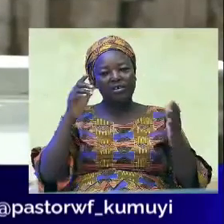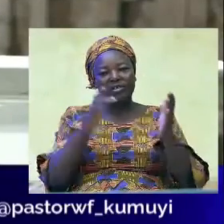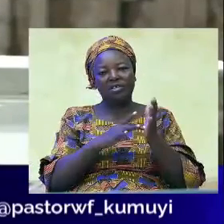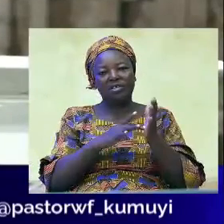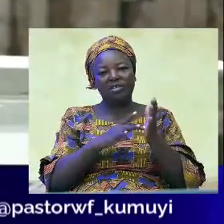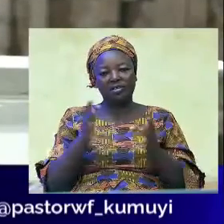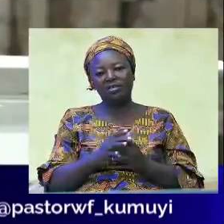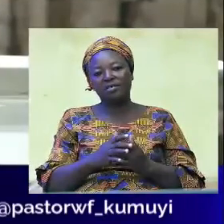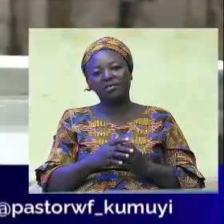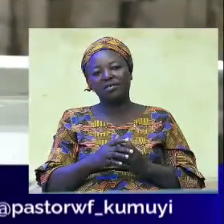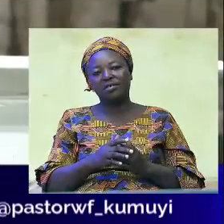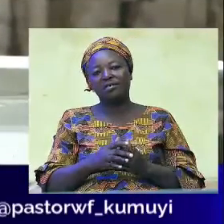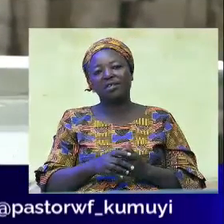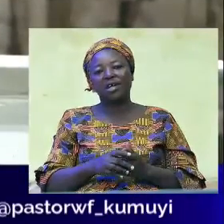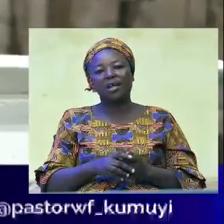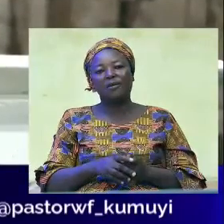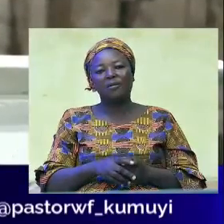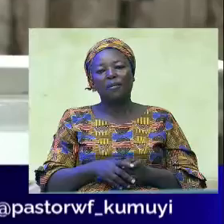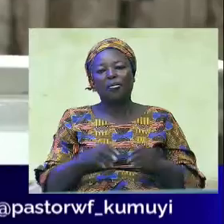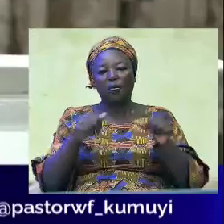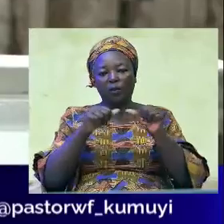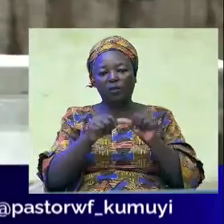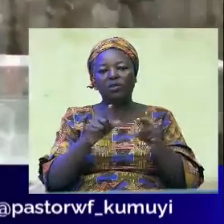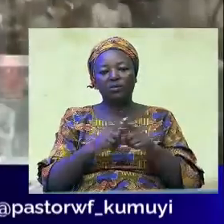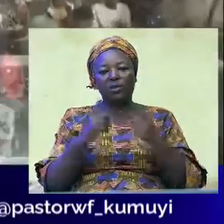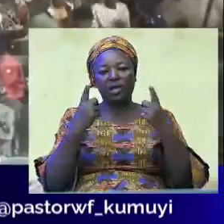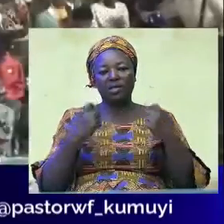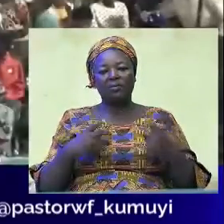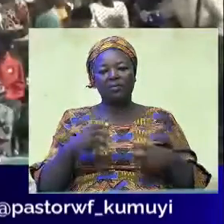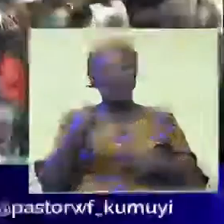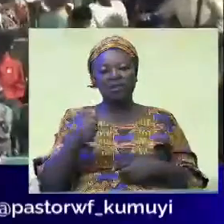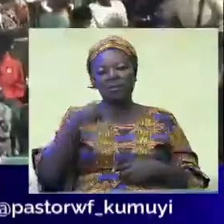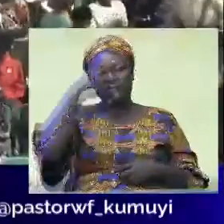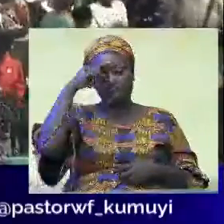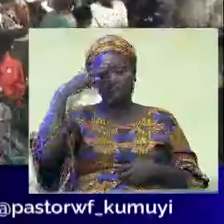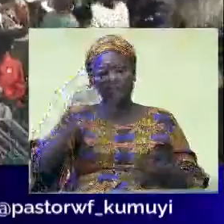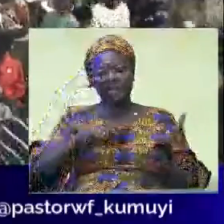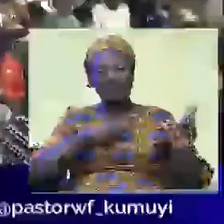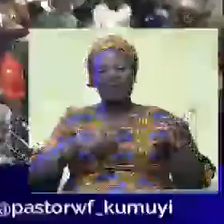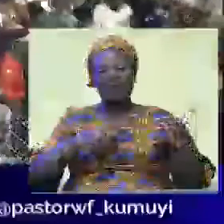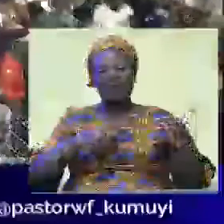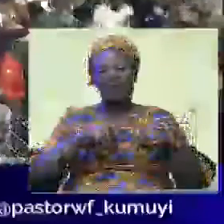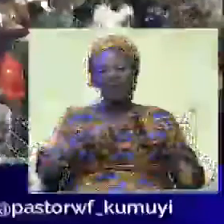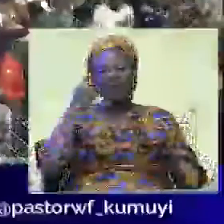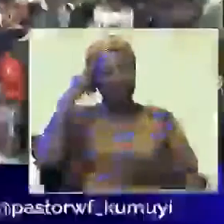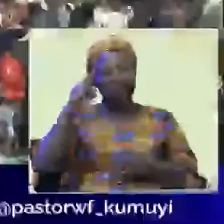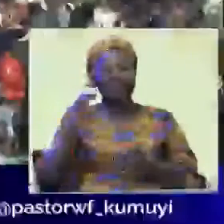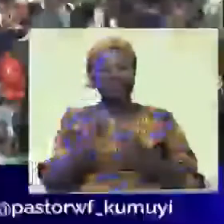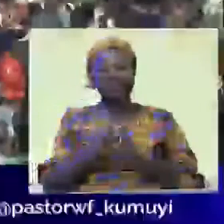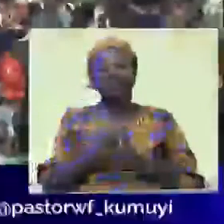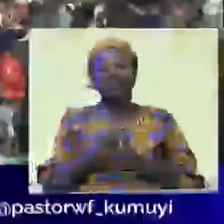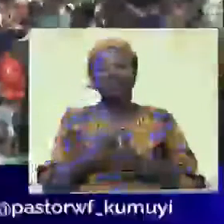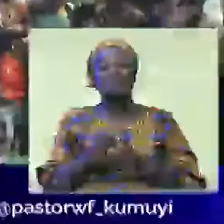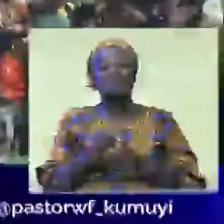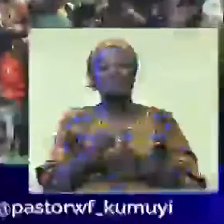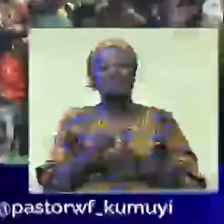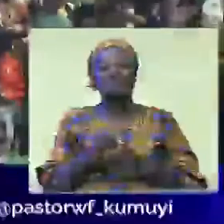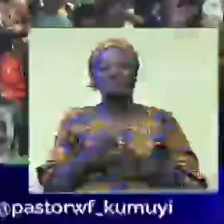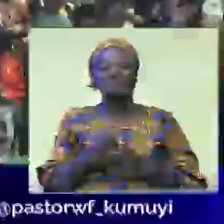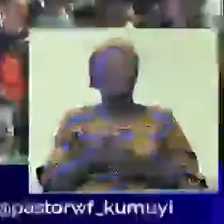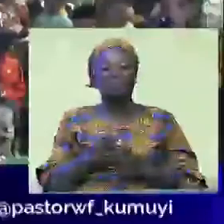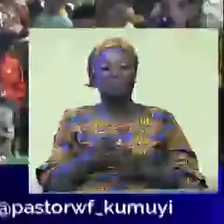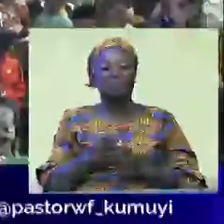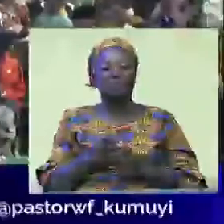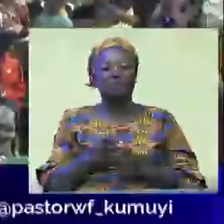Jesus. And keep examining yourself, because The Lord have done it for you